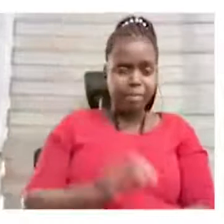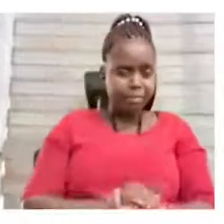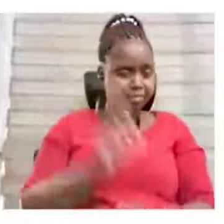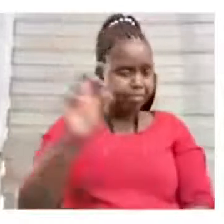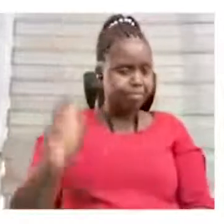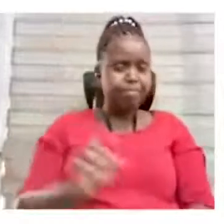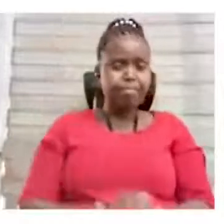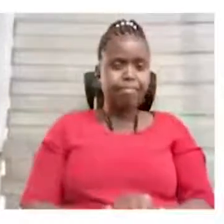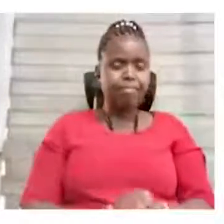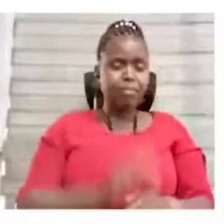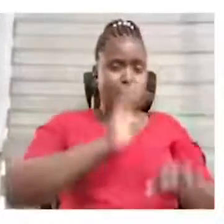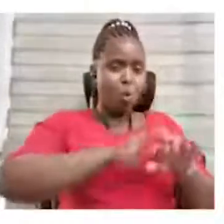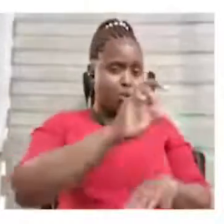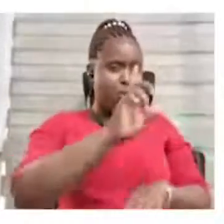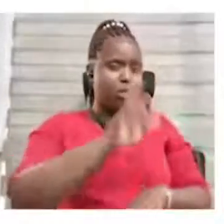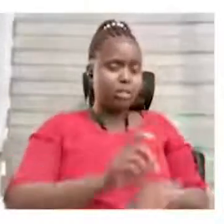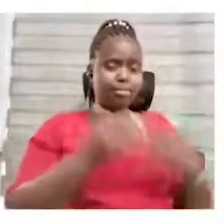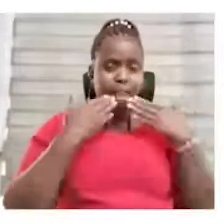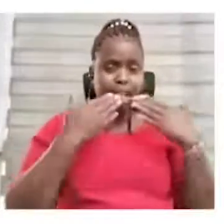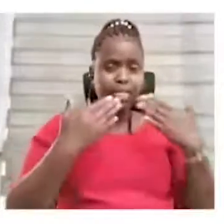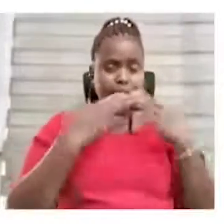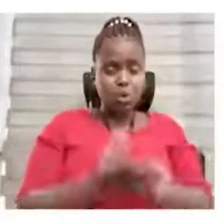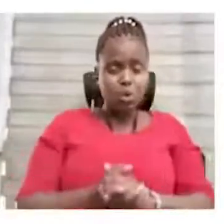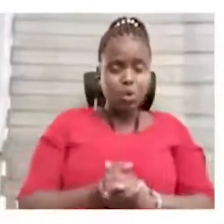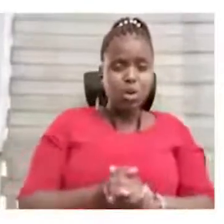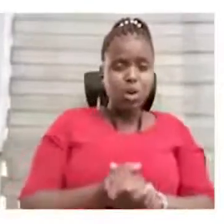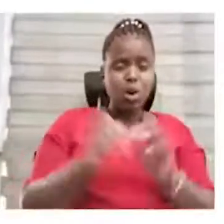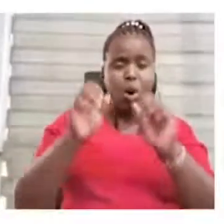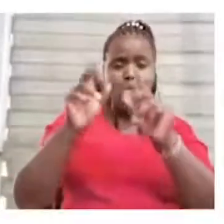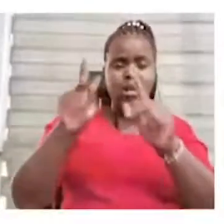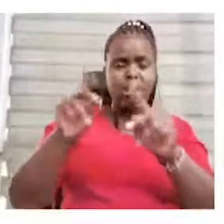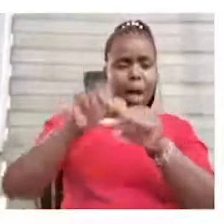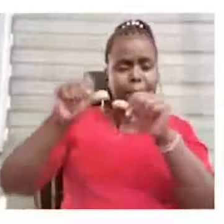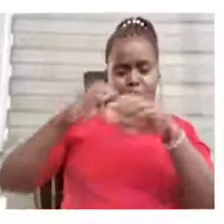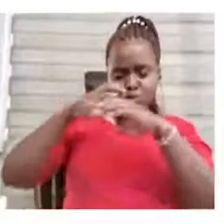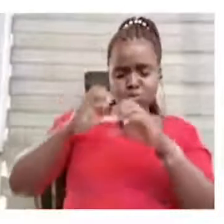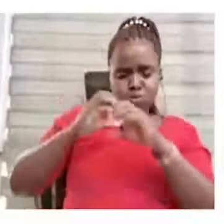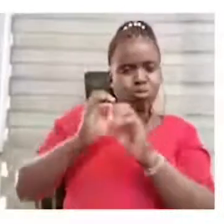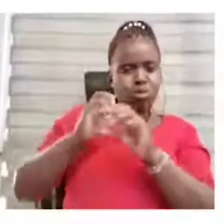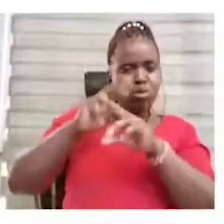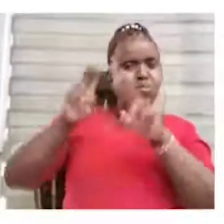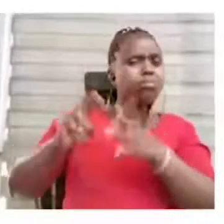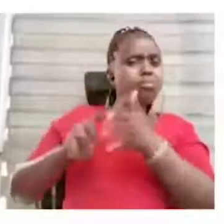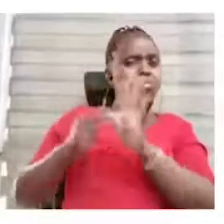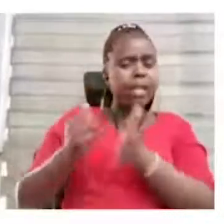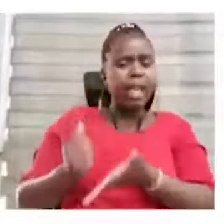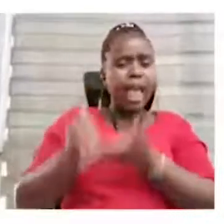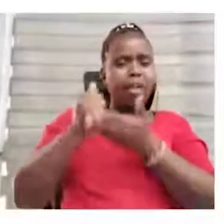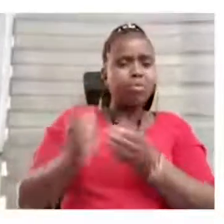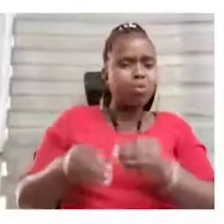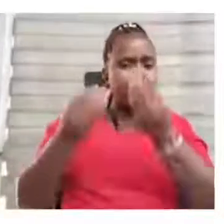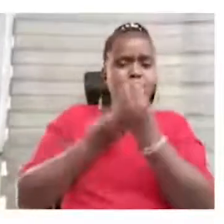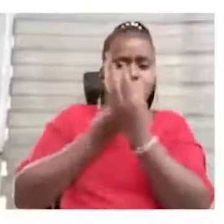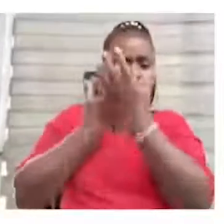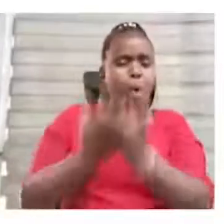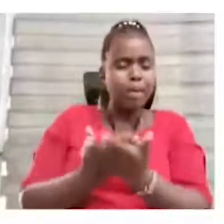Thank you so much. So sort of baked into Google's mission is this notion of making the world's information universally